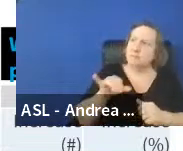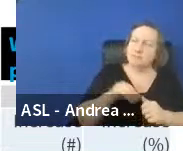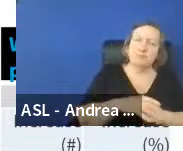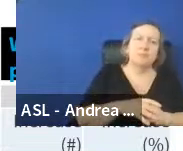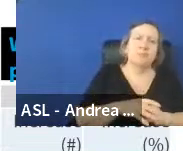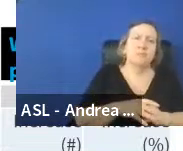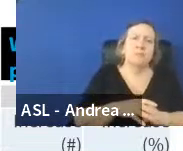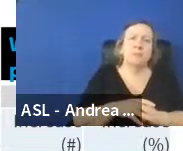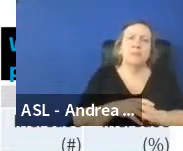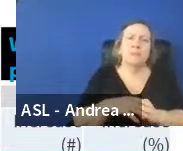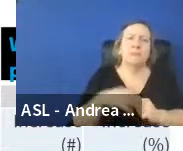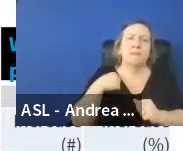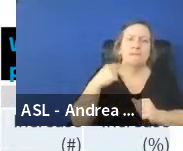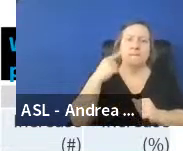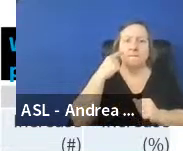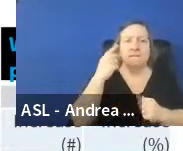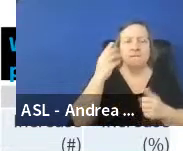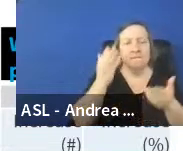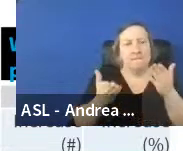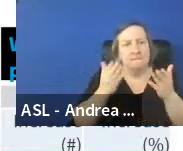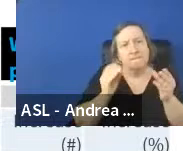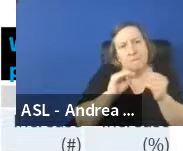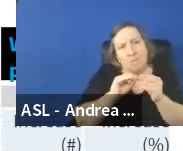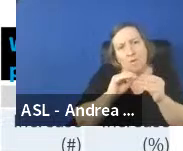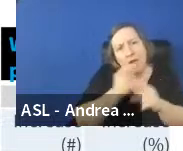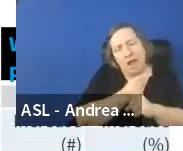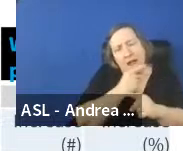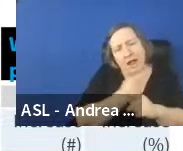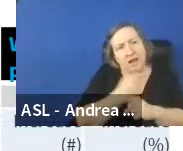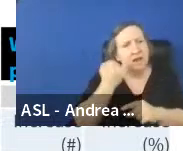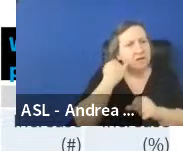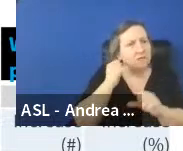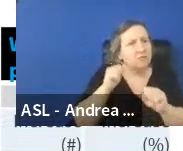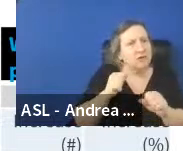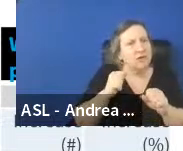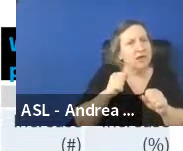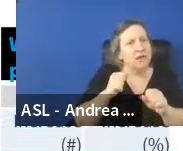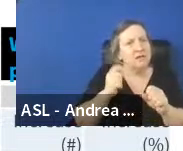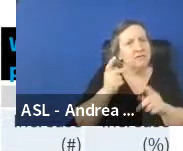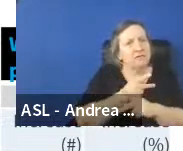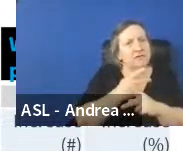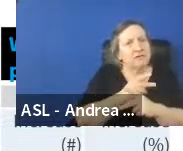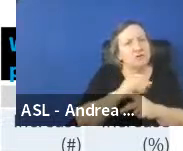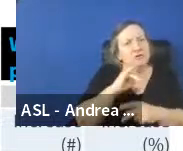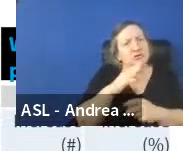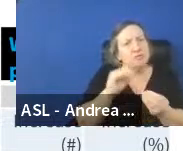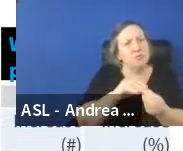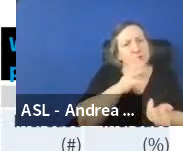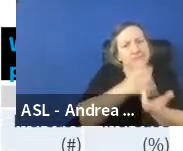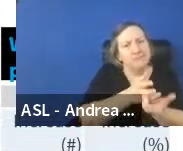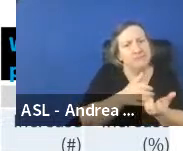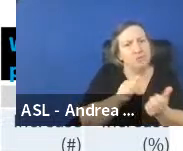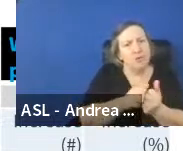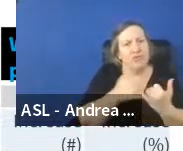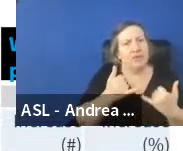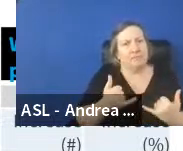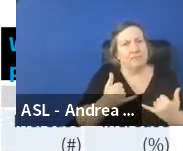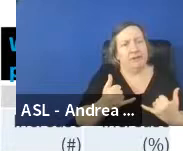So yeah, so I think it might be more accurate if we can filter it out for the jobs that are more suitable for immediate